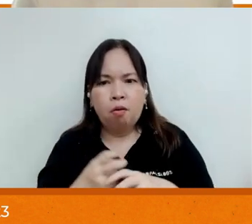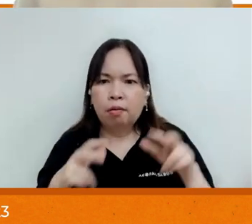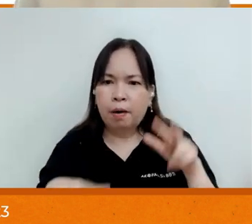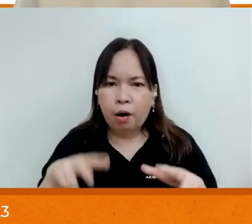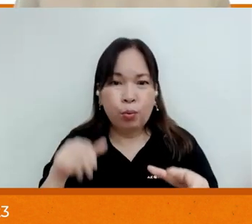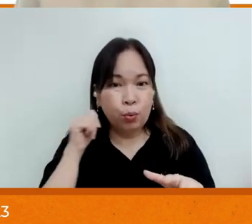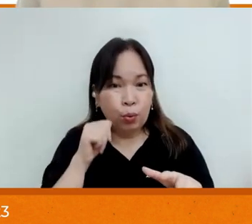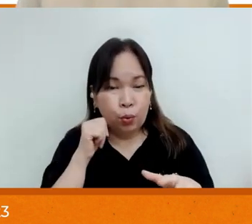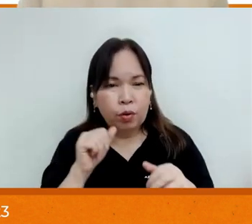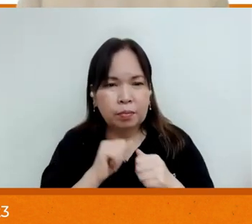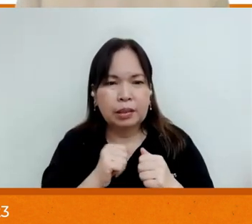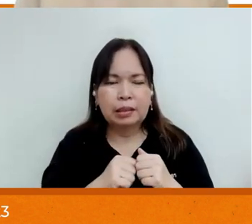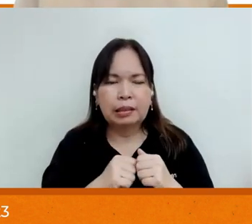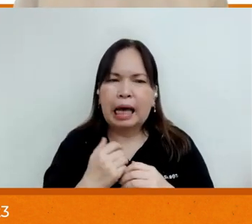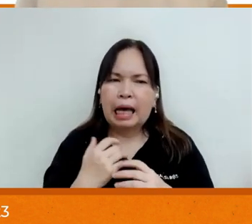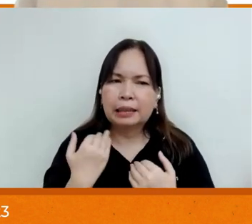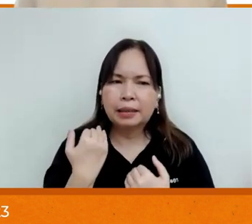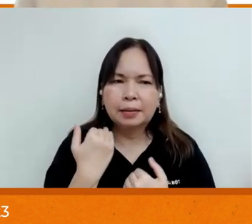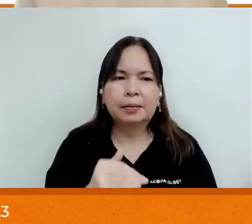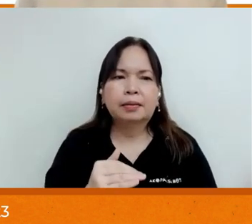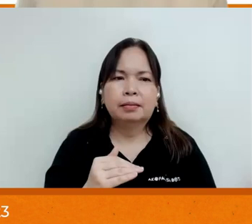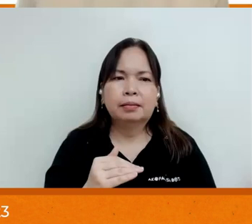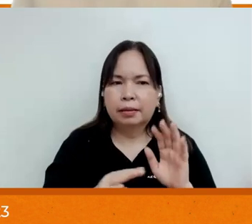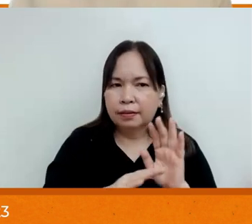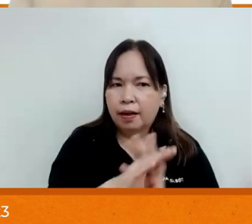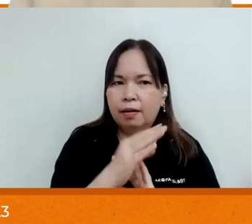it constricts their development and their functioning.